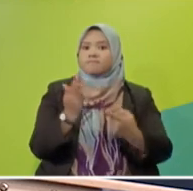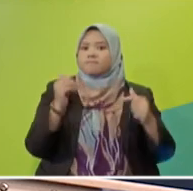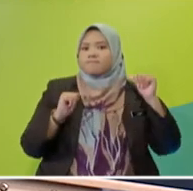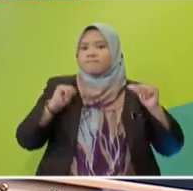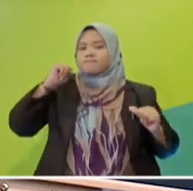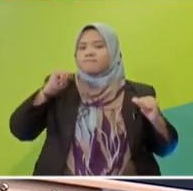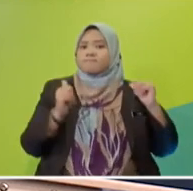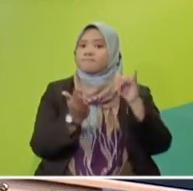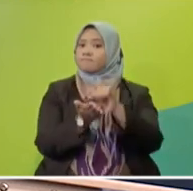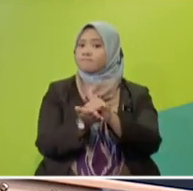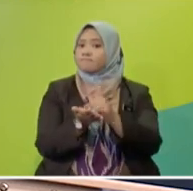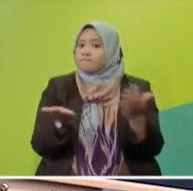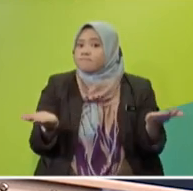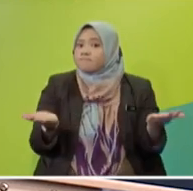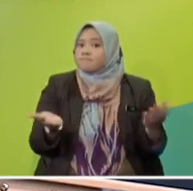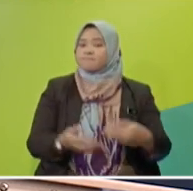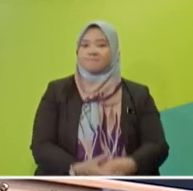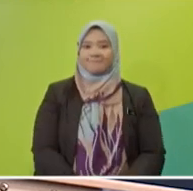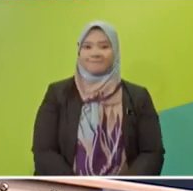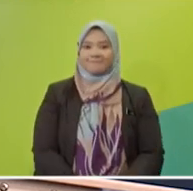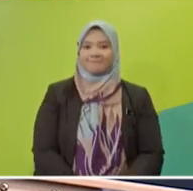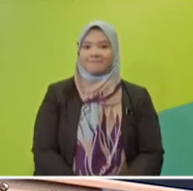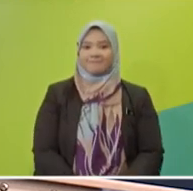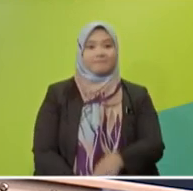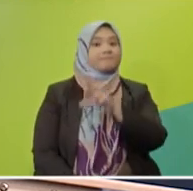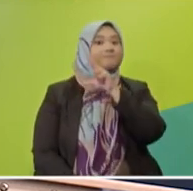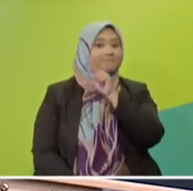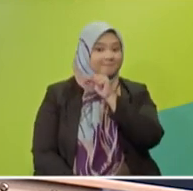with the duck? There's already da.